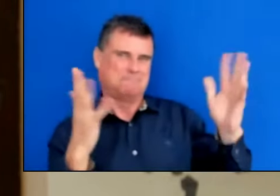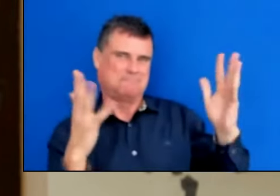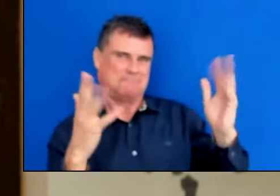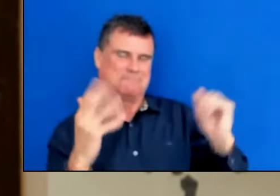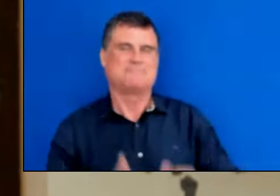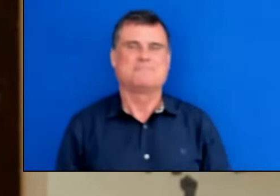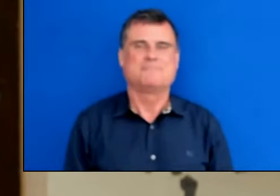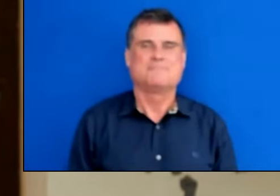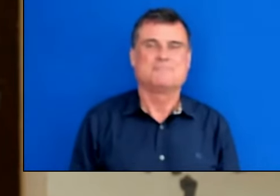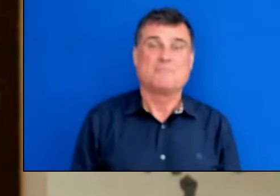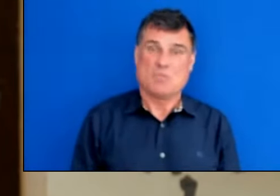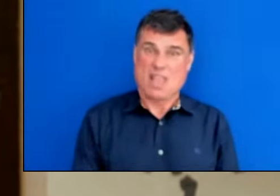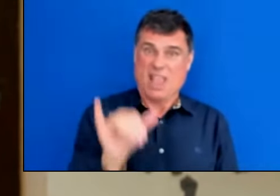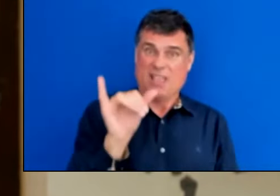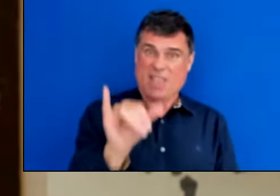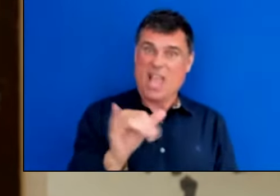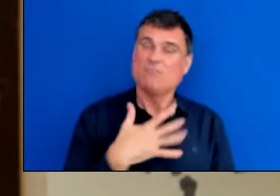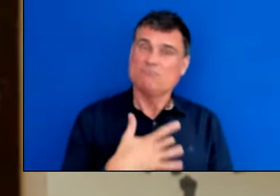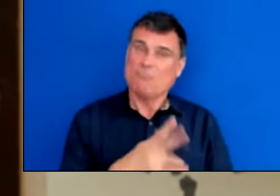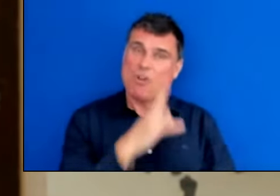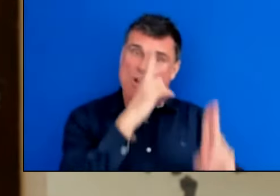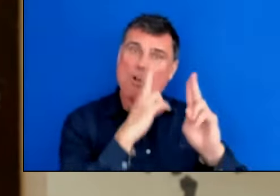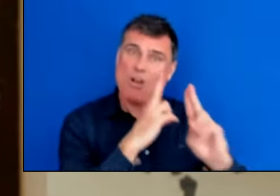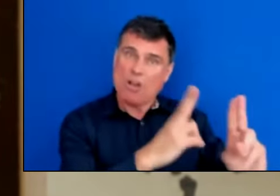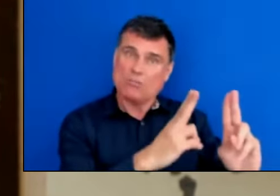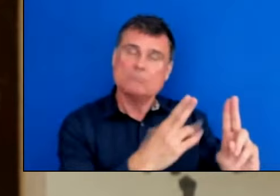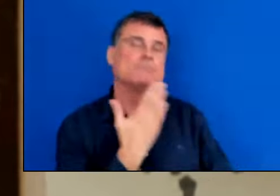I am truly grateful for that honor.